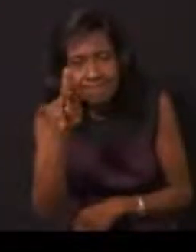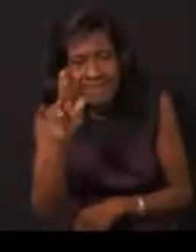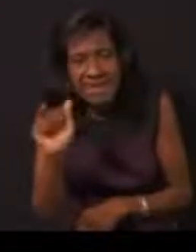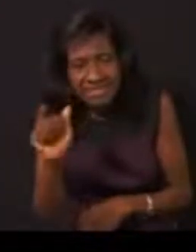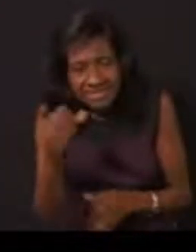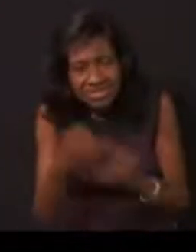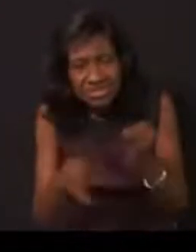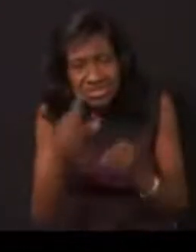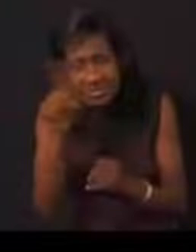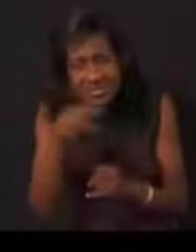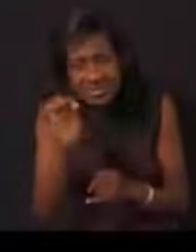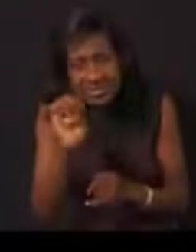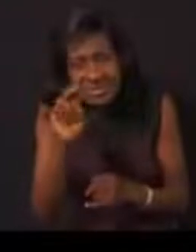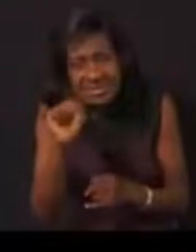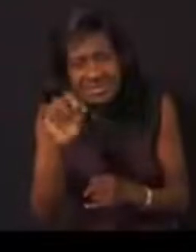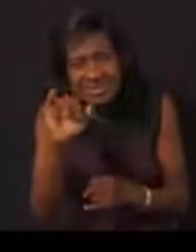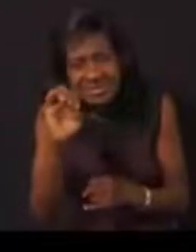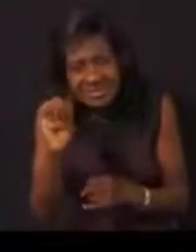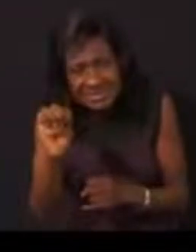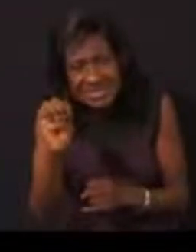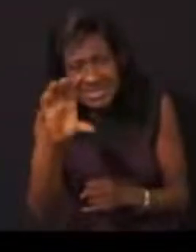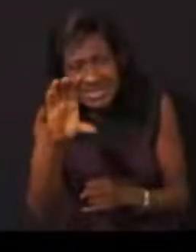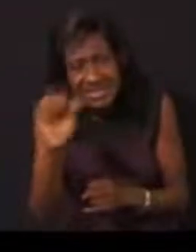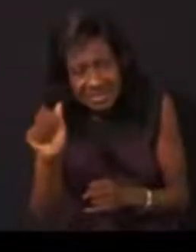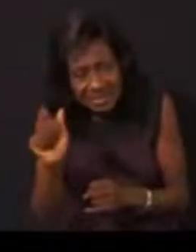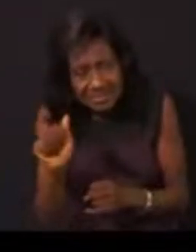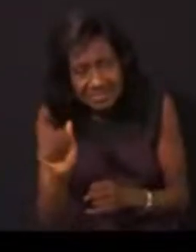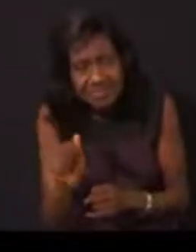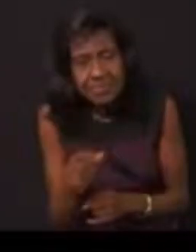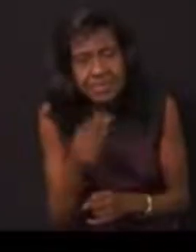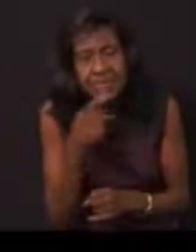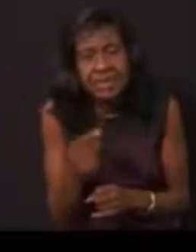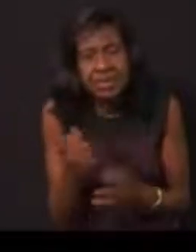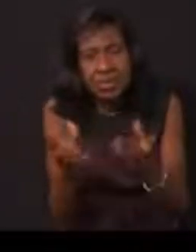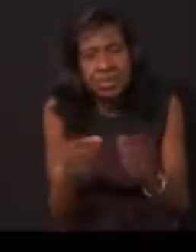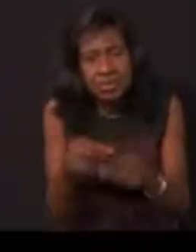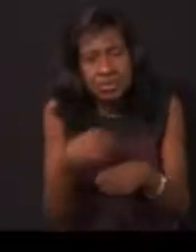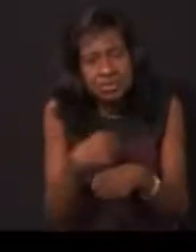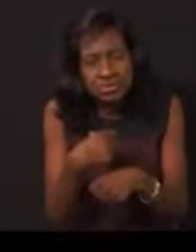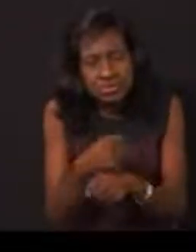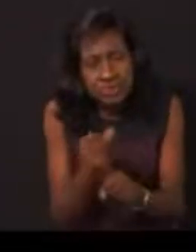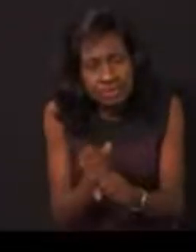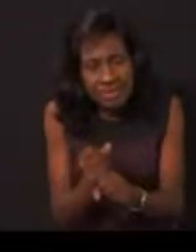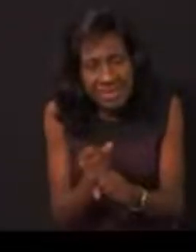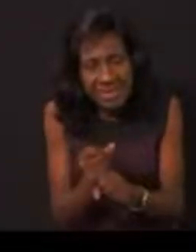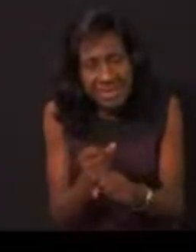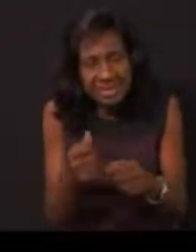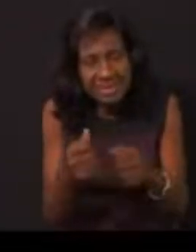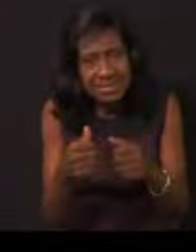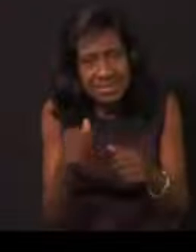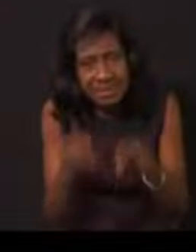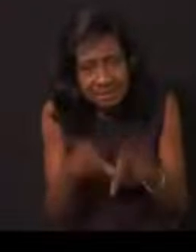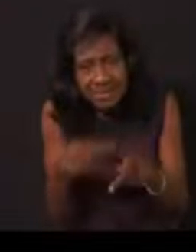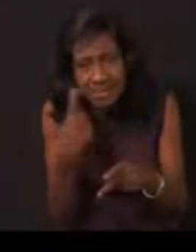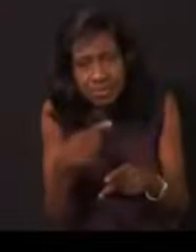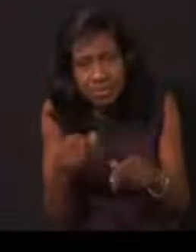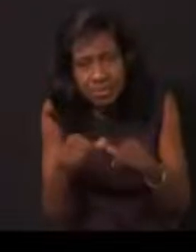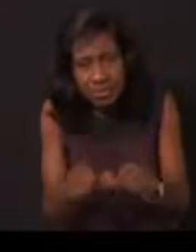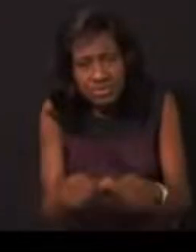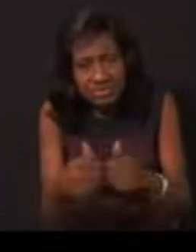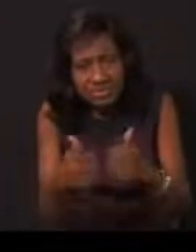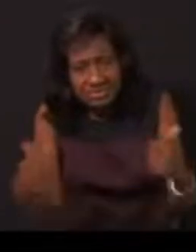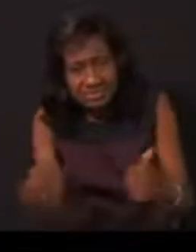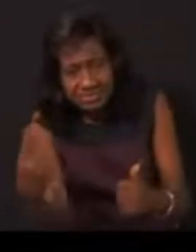make isolation and quarantining less difficult for families and children, while also maintaining